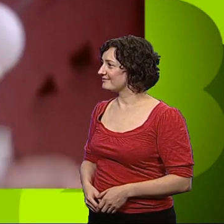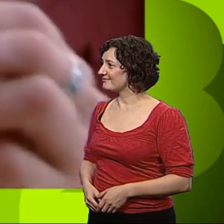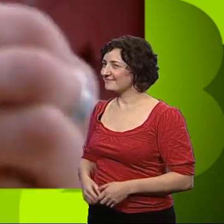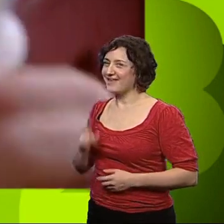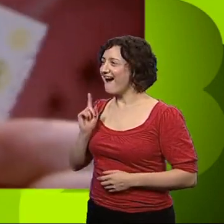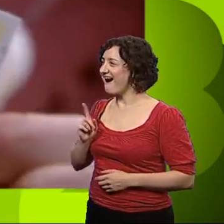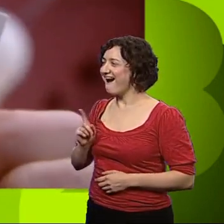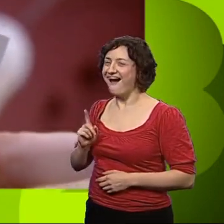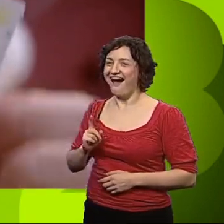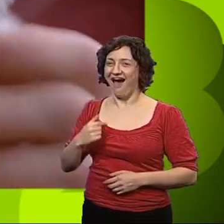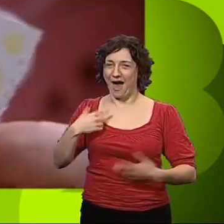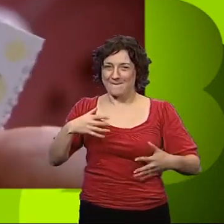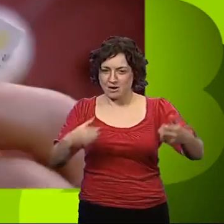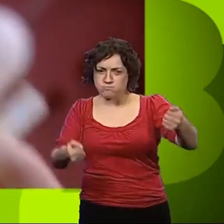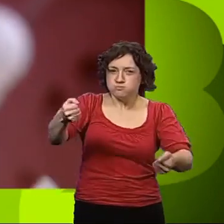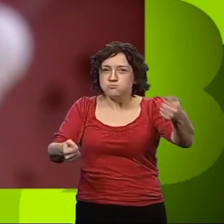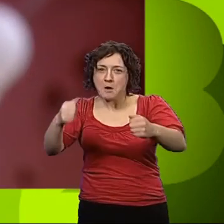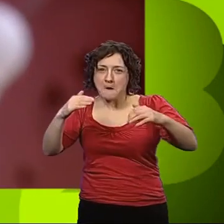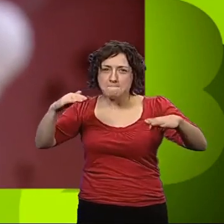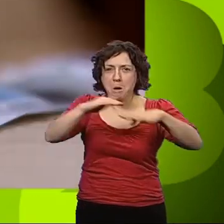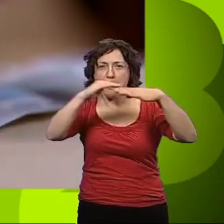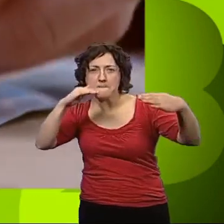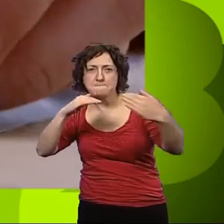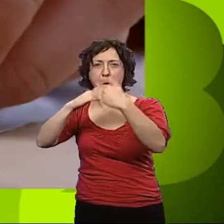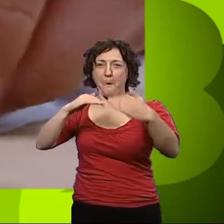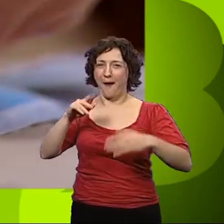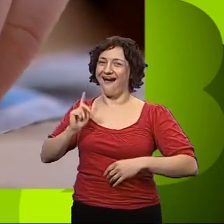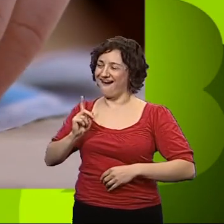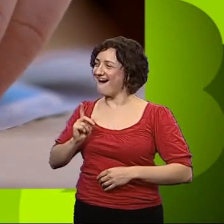I think that was my Dodgems ticket. That was brilliant fun.